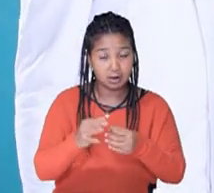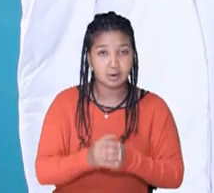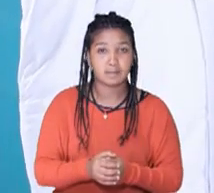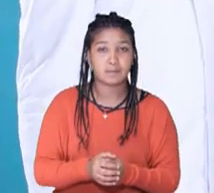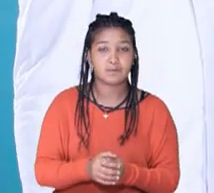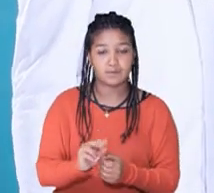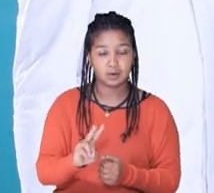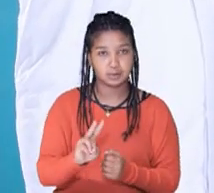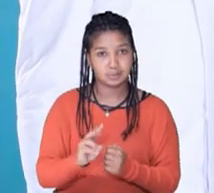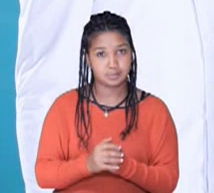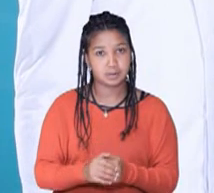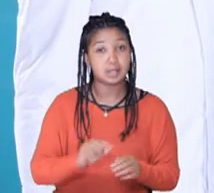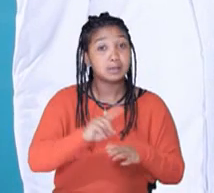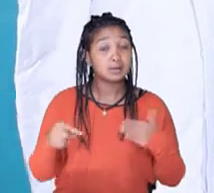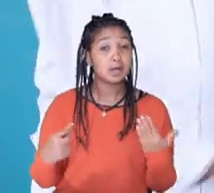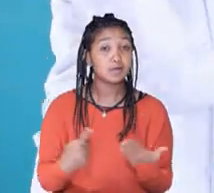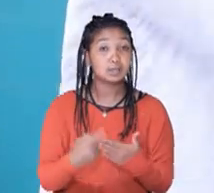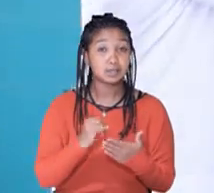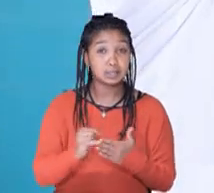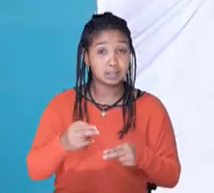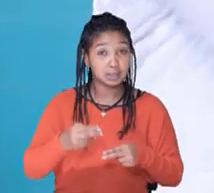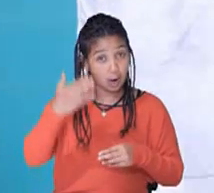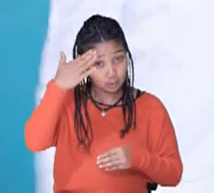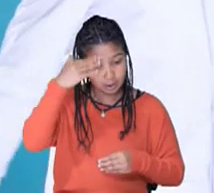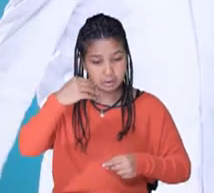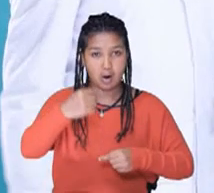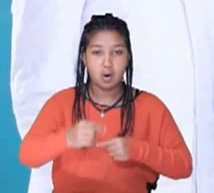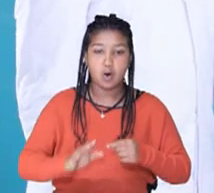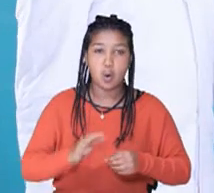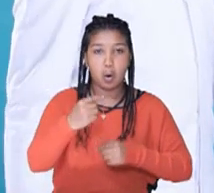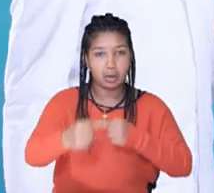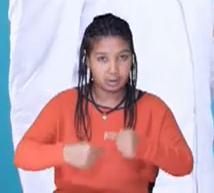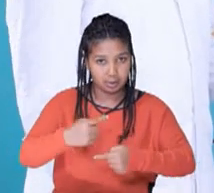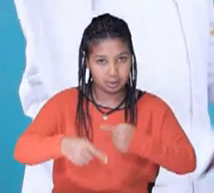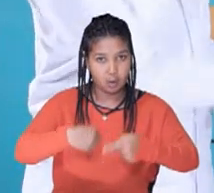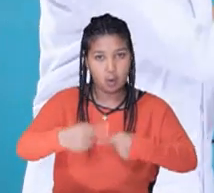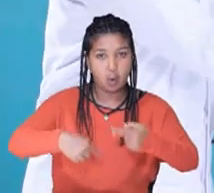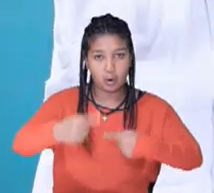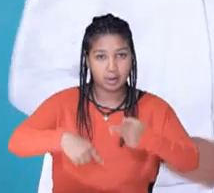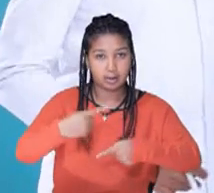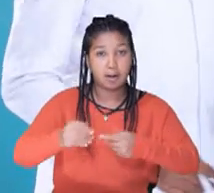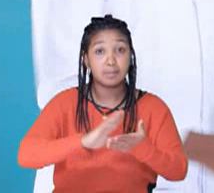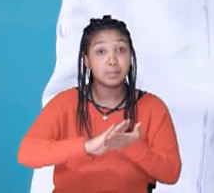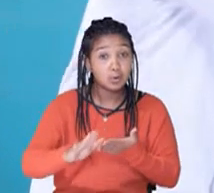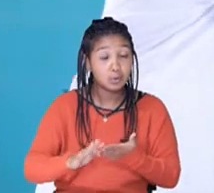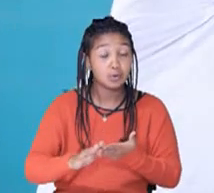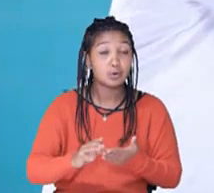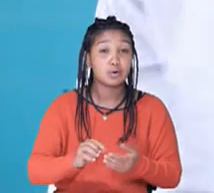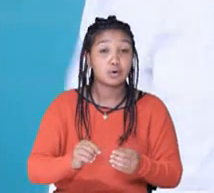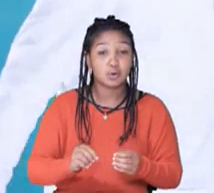tangential velocity. Therefore, this is known as rolling. This is known as pure rotational